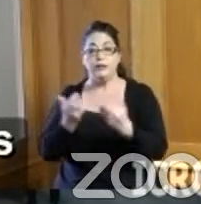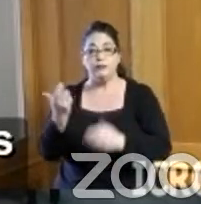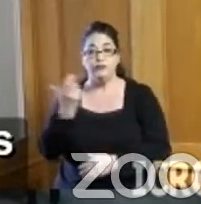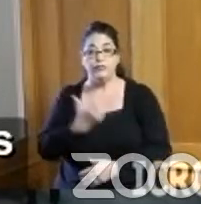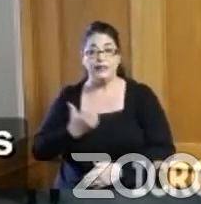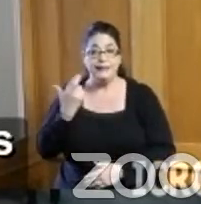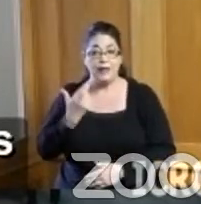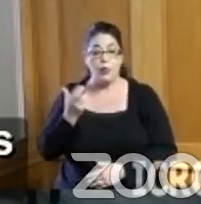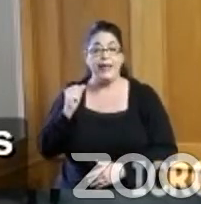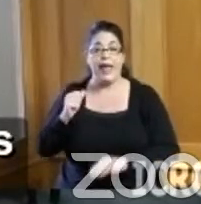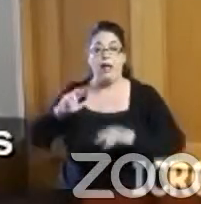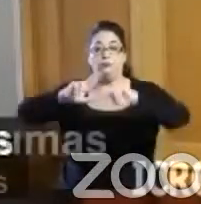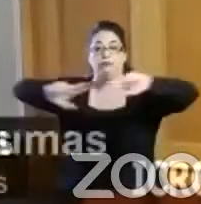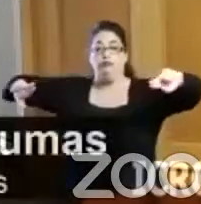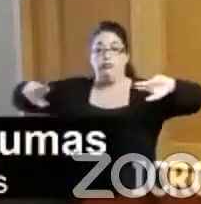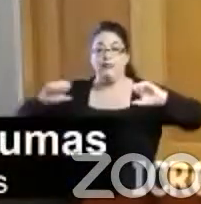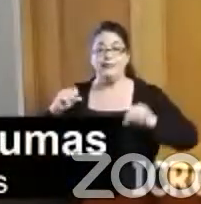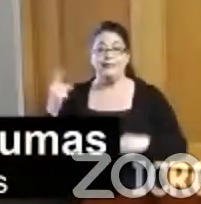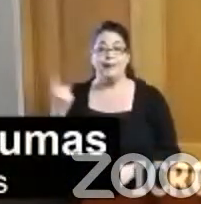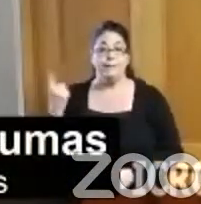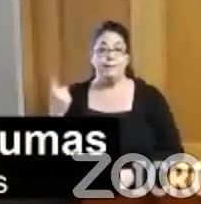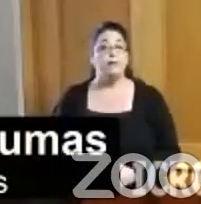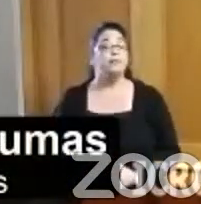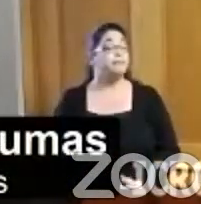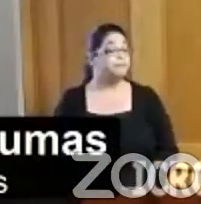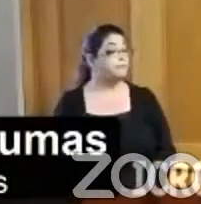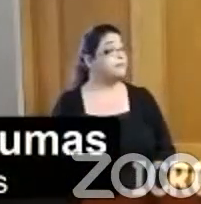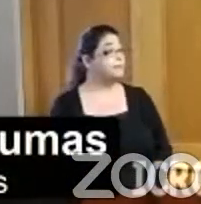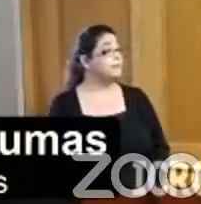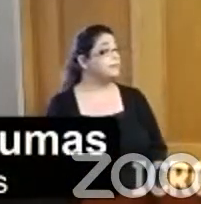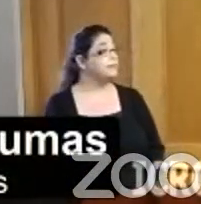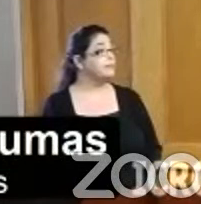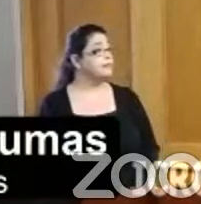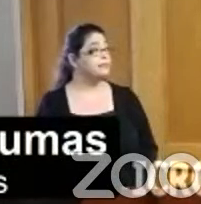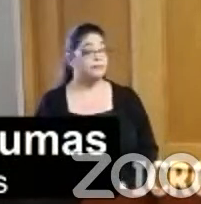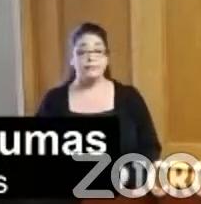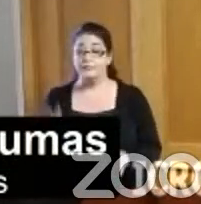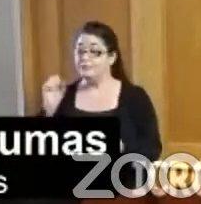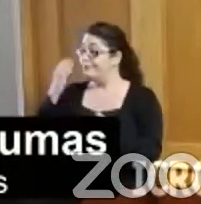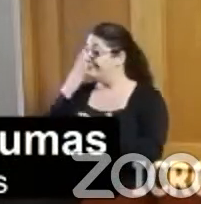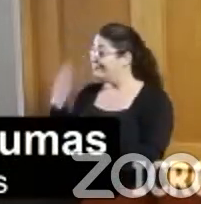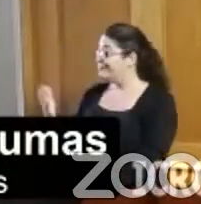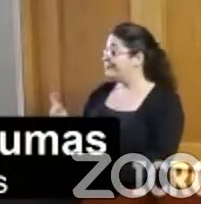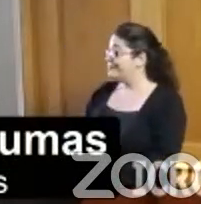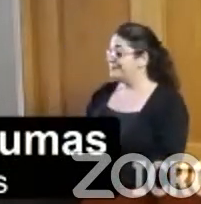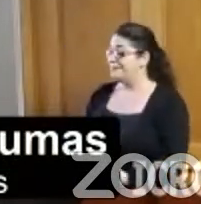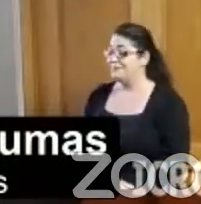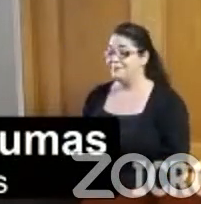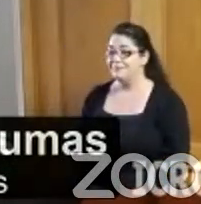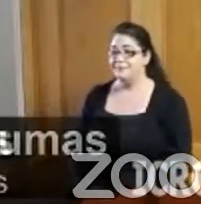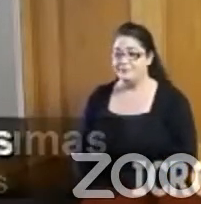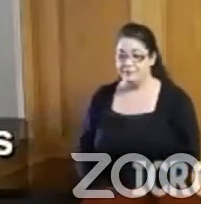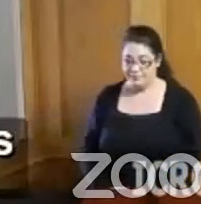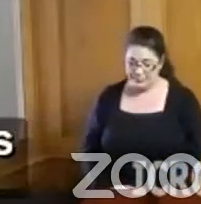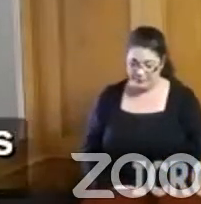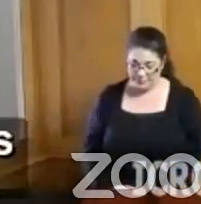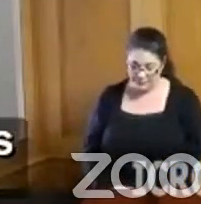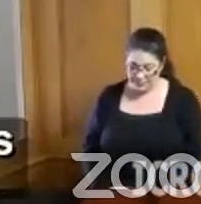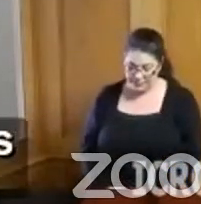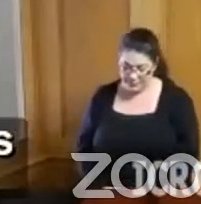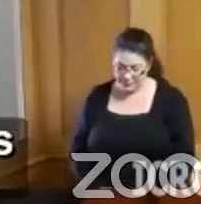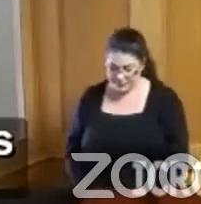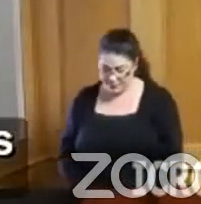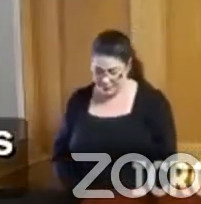vaccination, have it on there, you know, so, okay. Okay, thank you so much. Thank